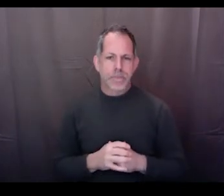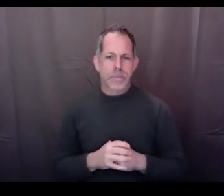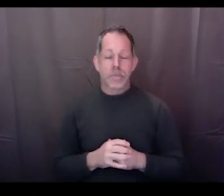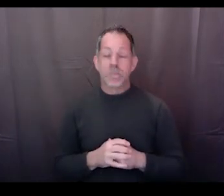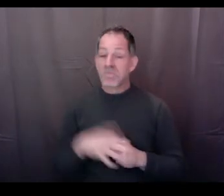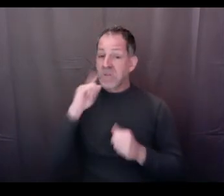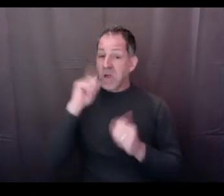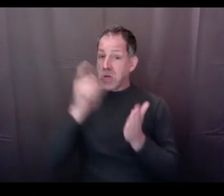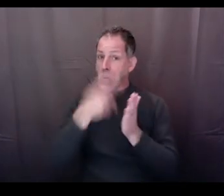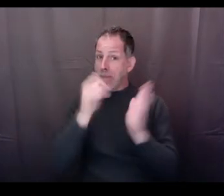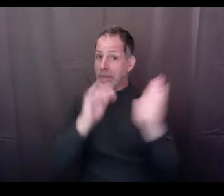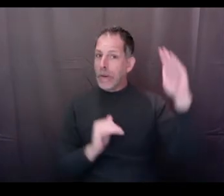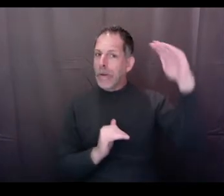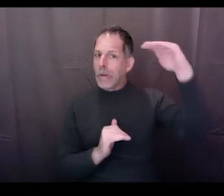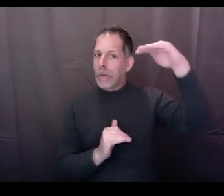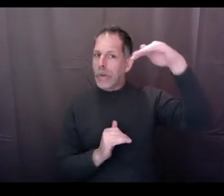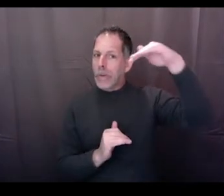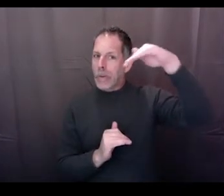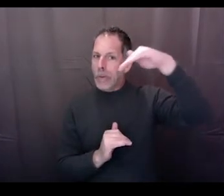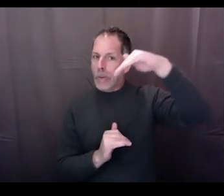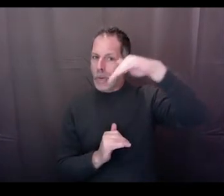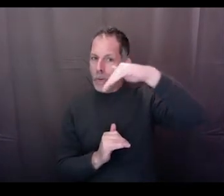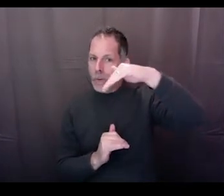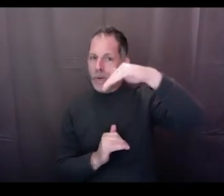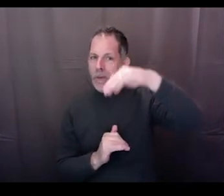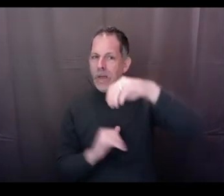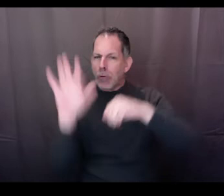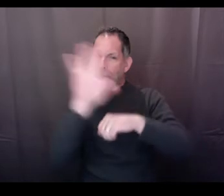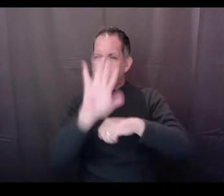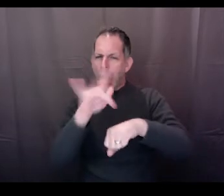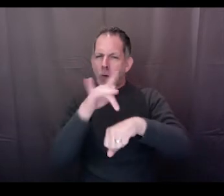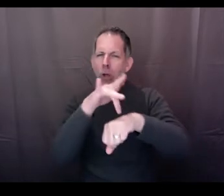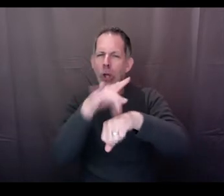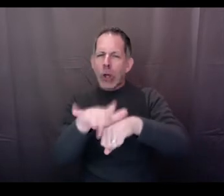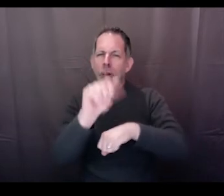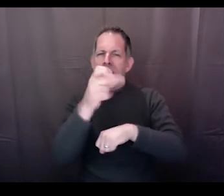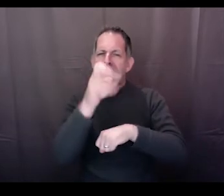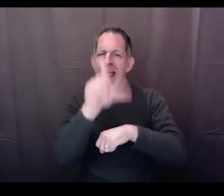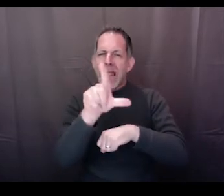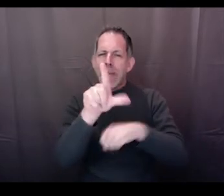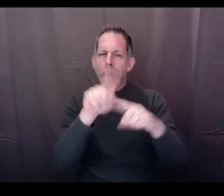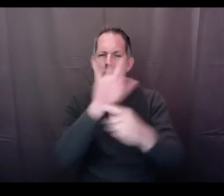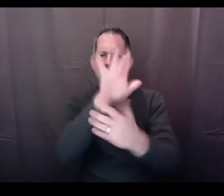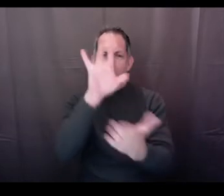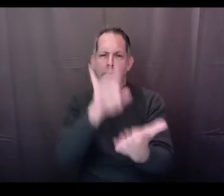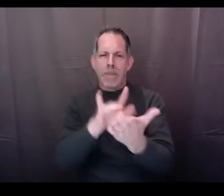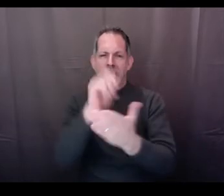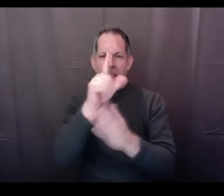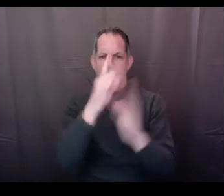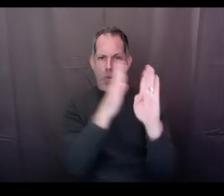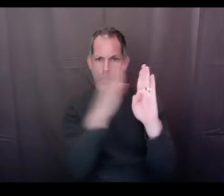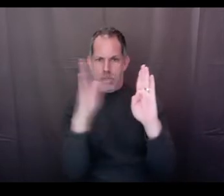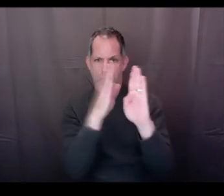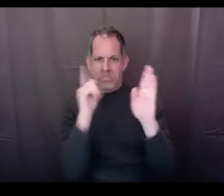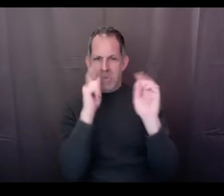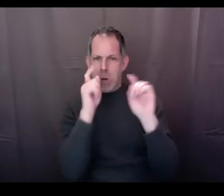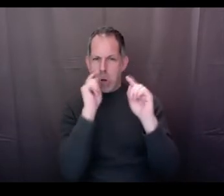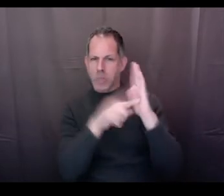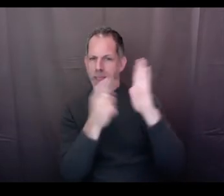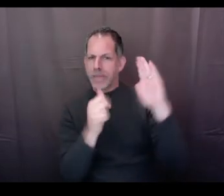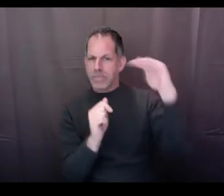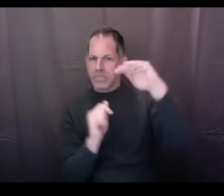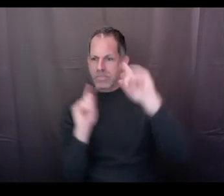then things gradually started coming down through early April into mid-April.